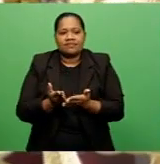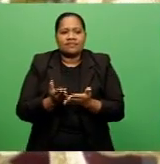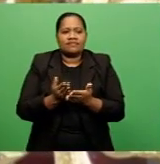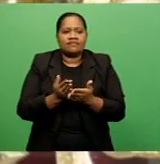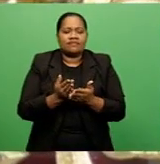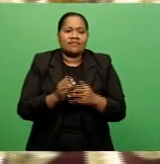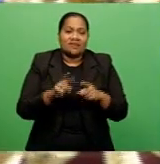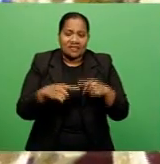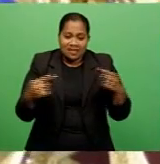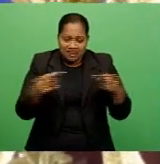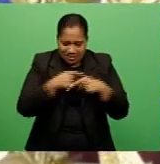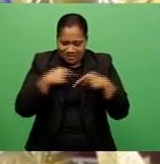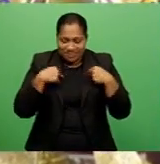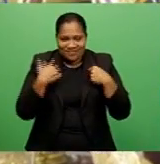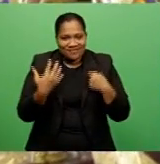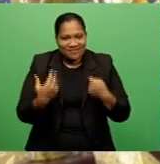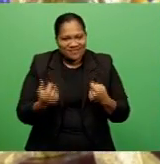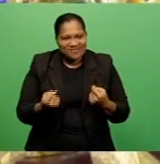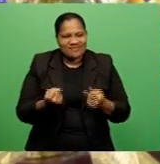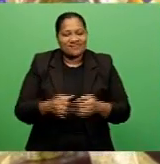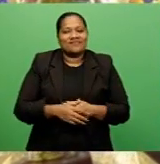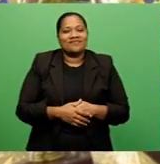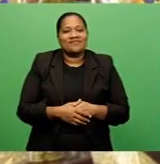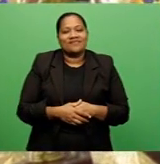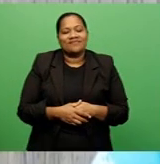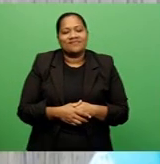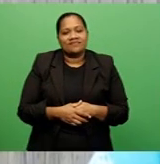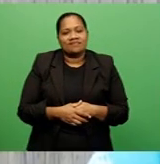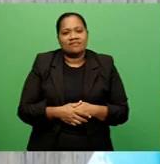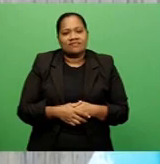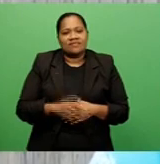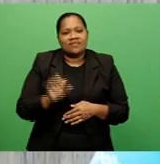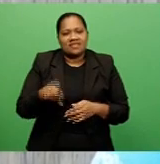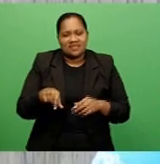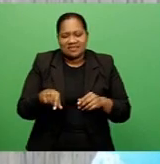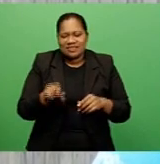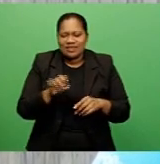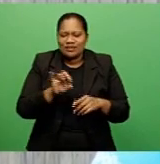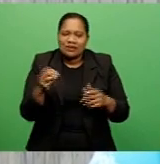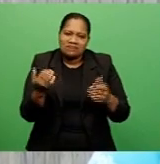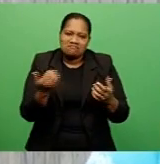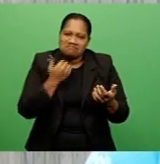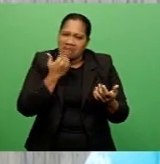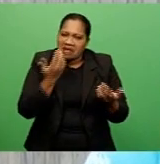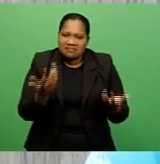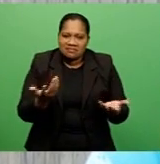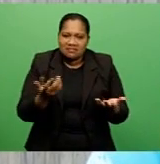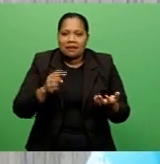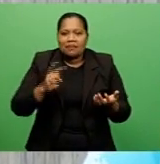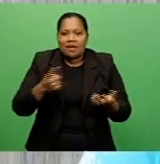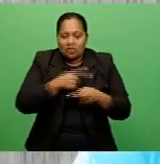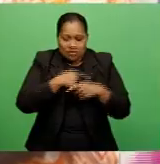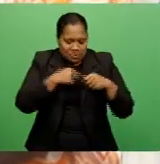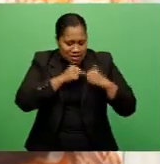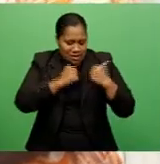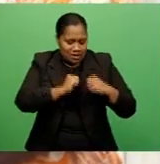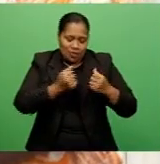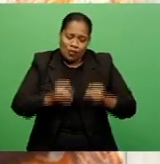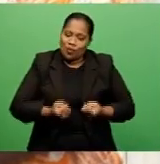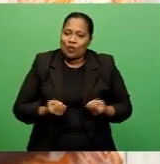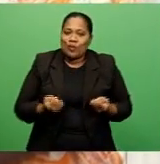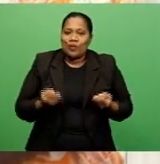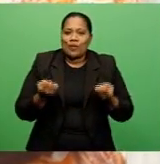things that we have, even though it's not much, but we give it in a grateful heart.